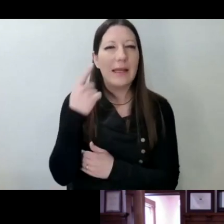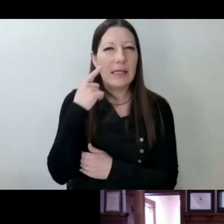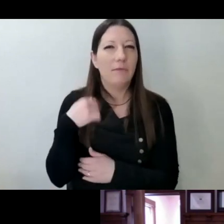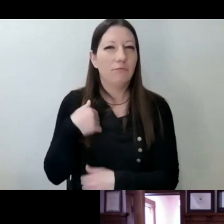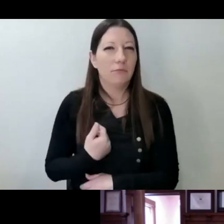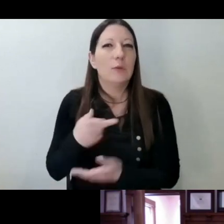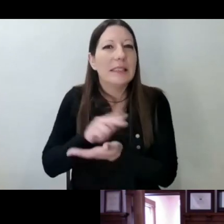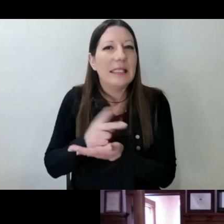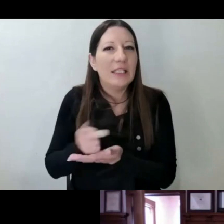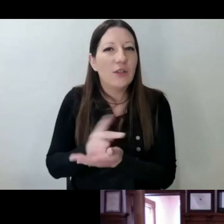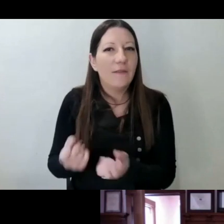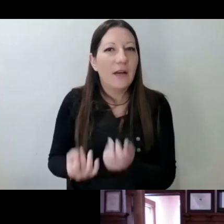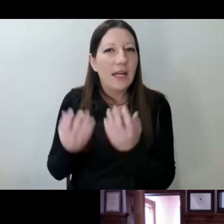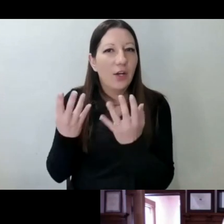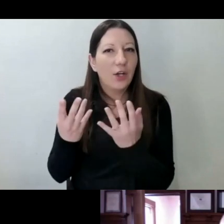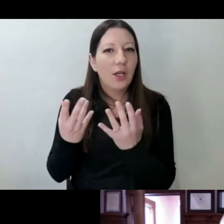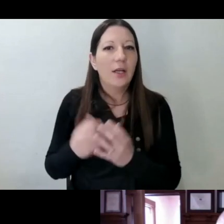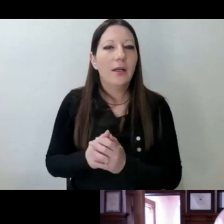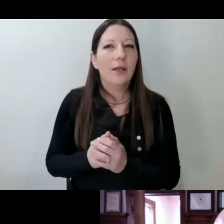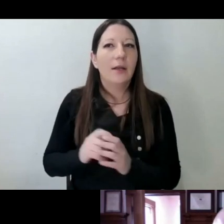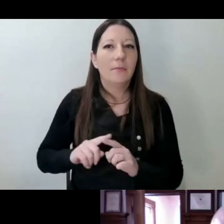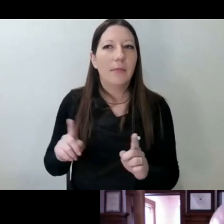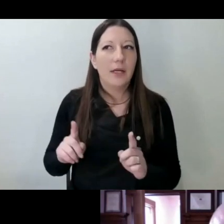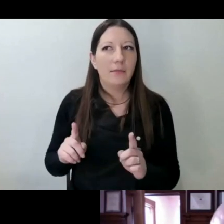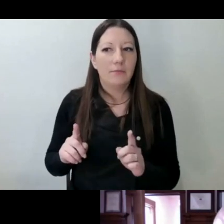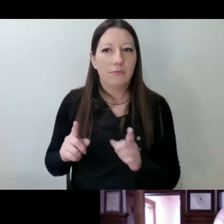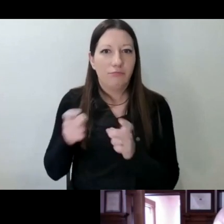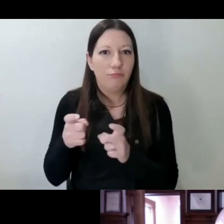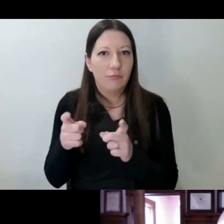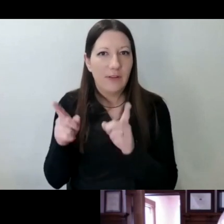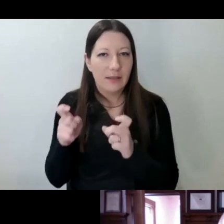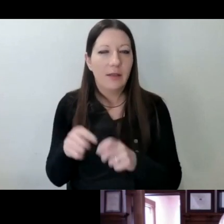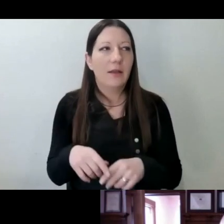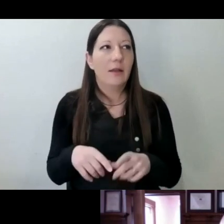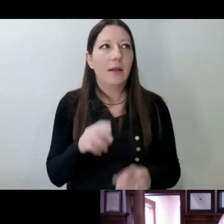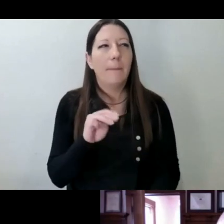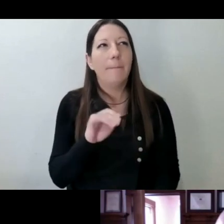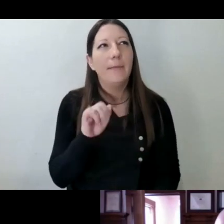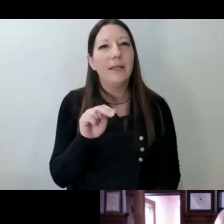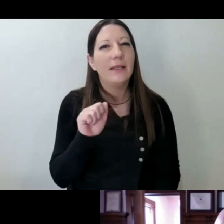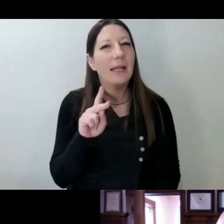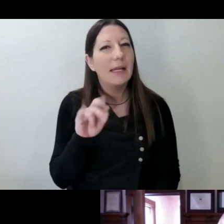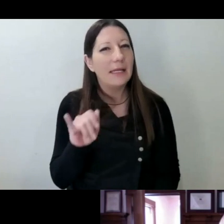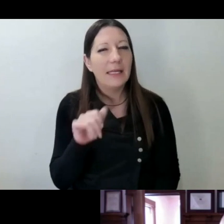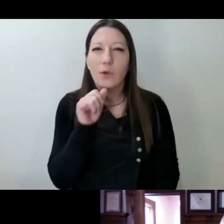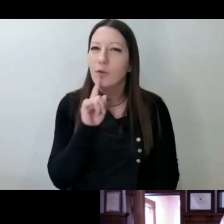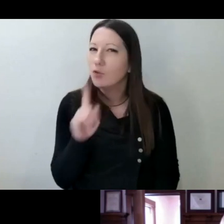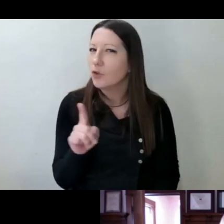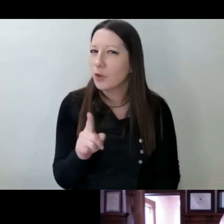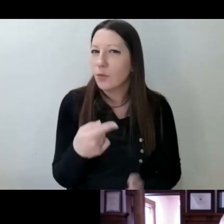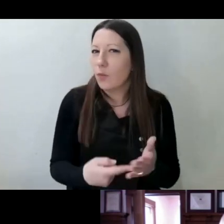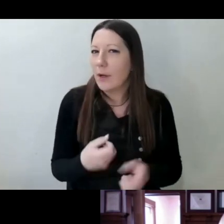quickly contained within the community or within that set building. For Manaki, I'm not entirely sure. I know a big part of the